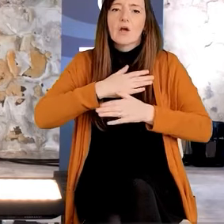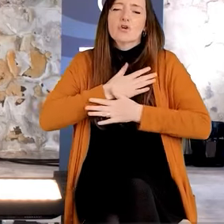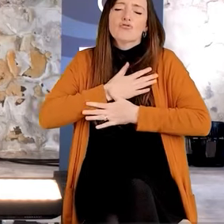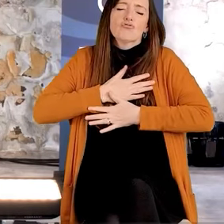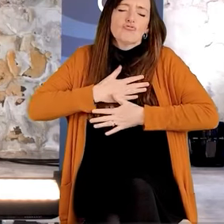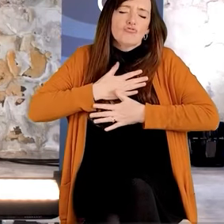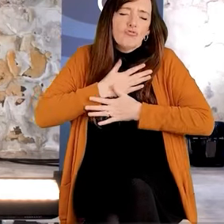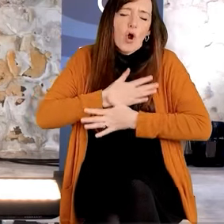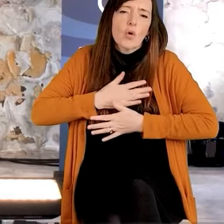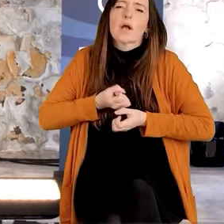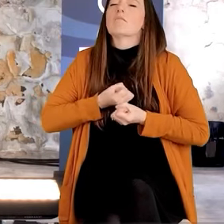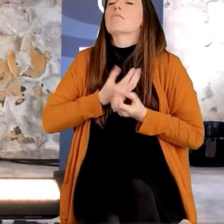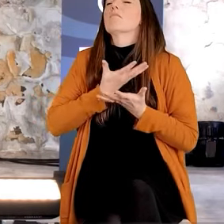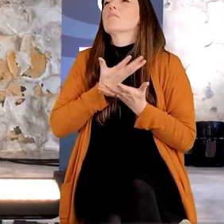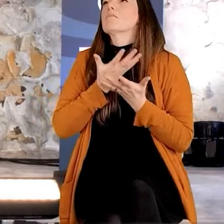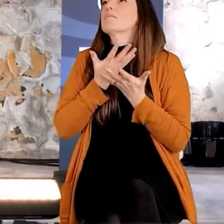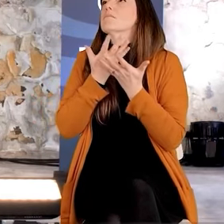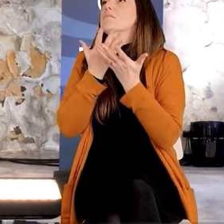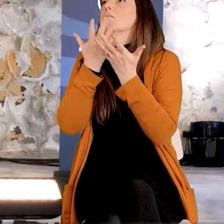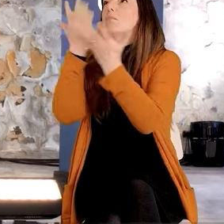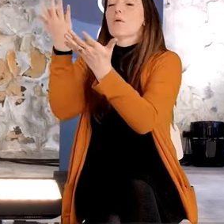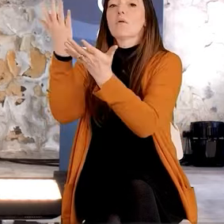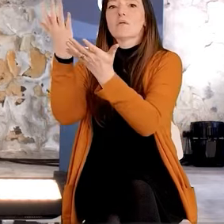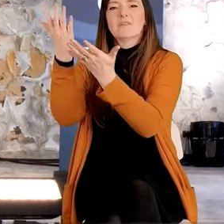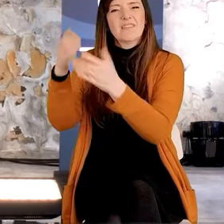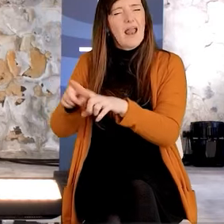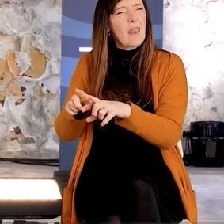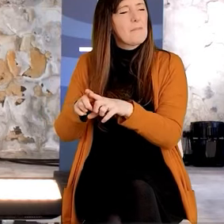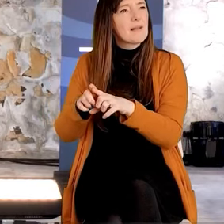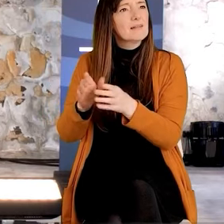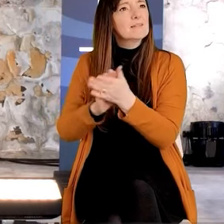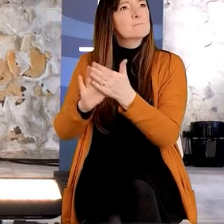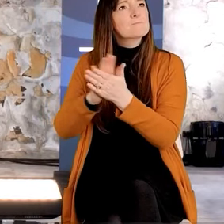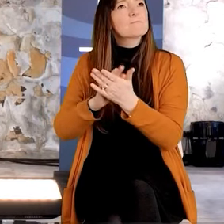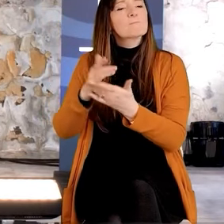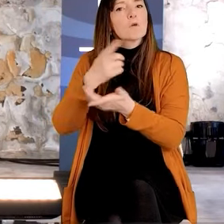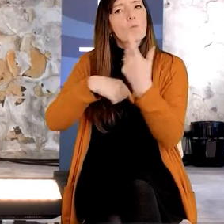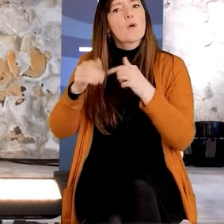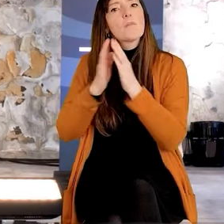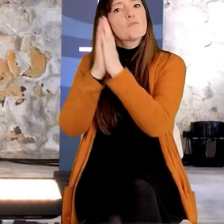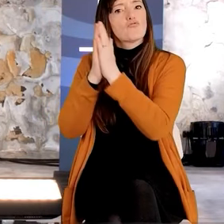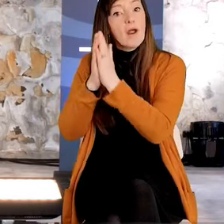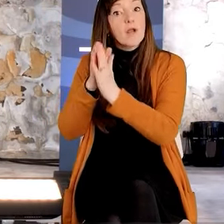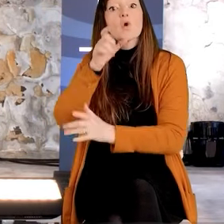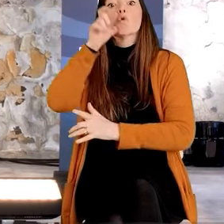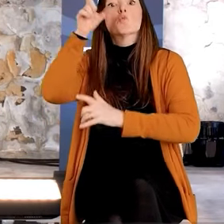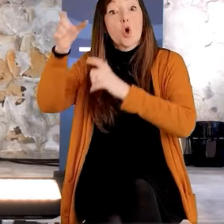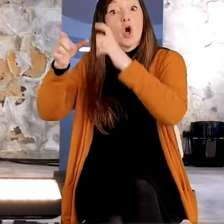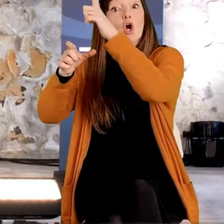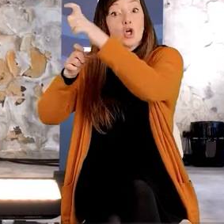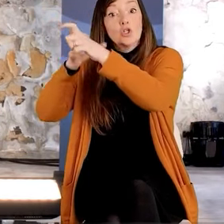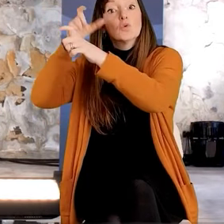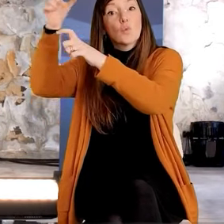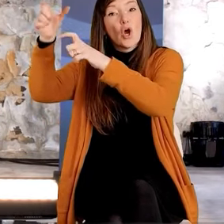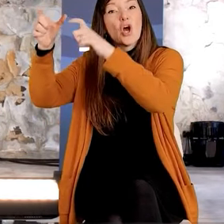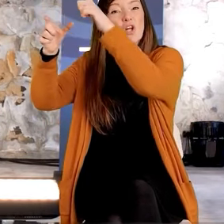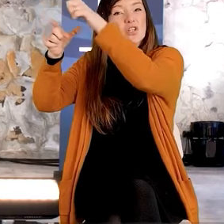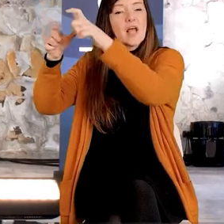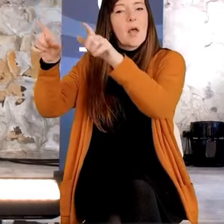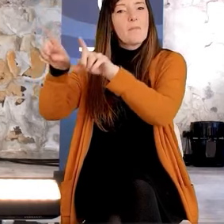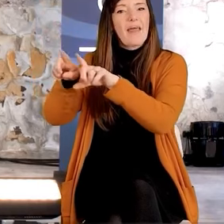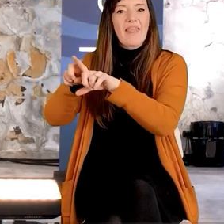that sense that when we pray, we speak words, but the words are like, as Spurgeon once put it,